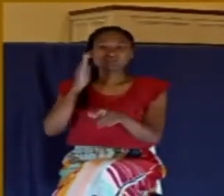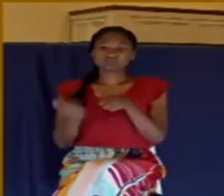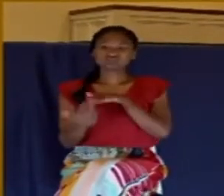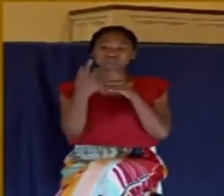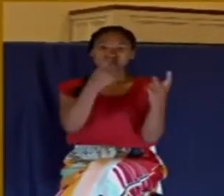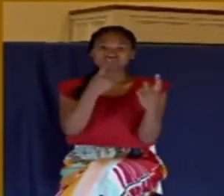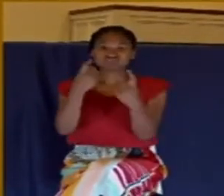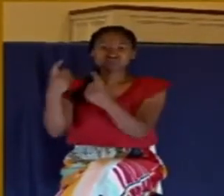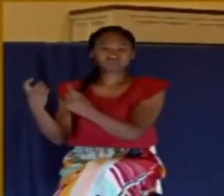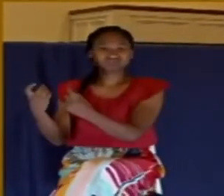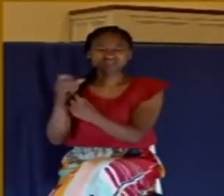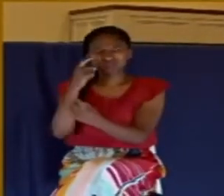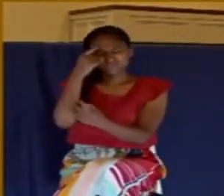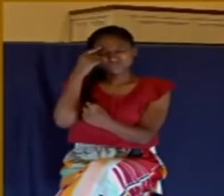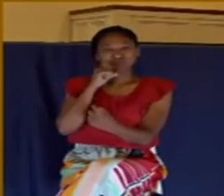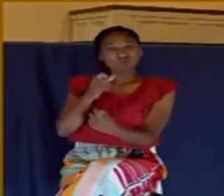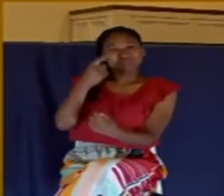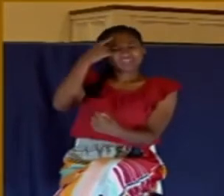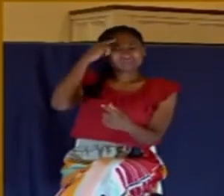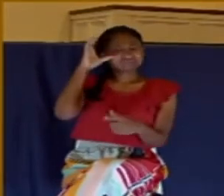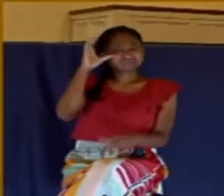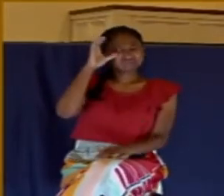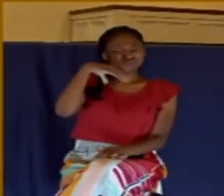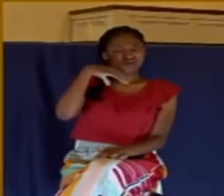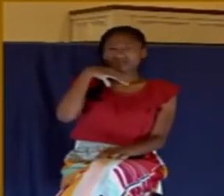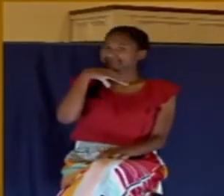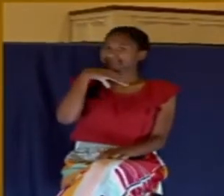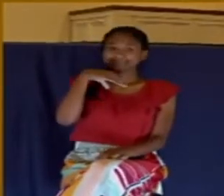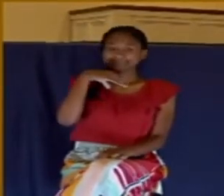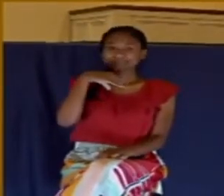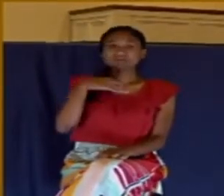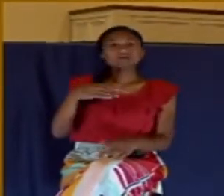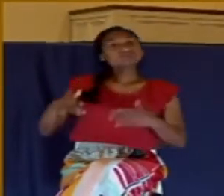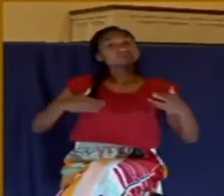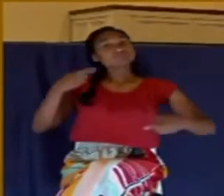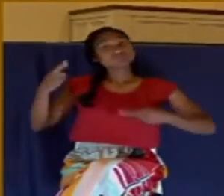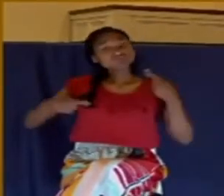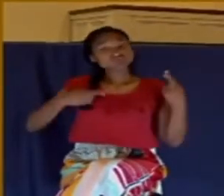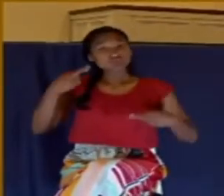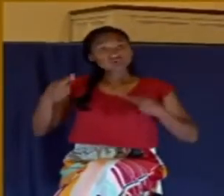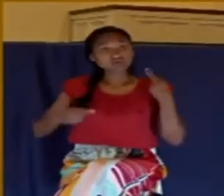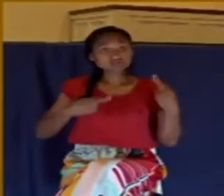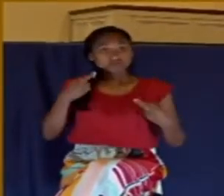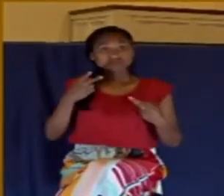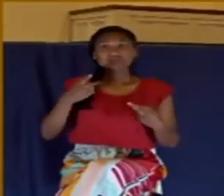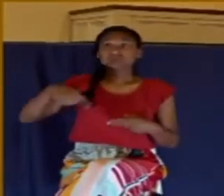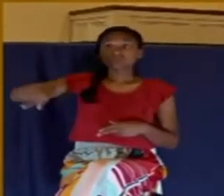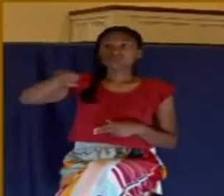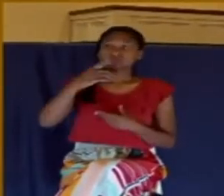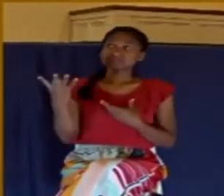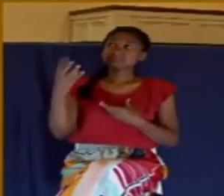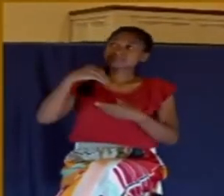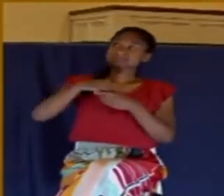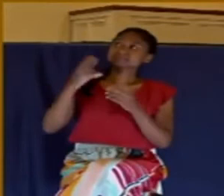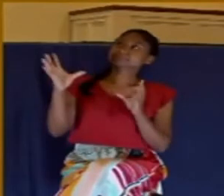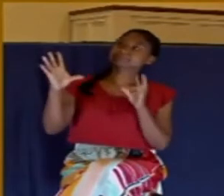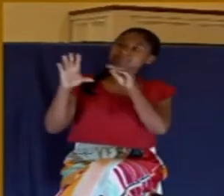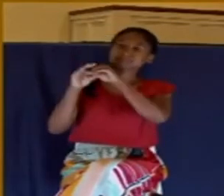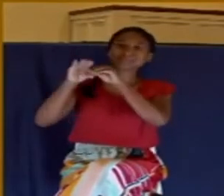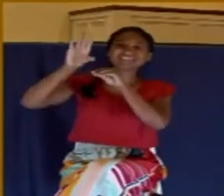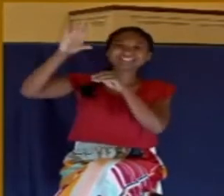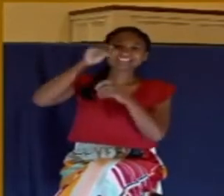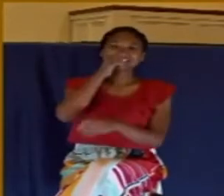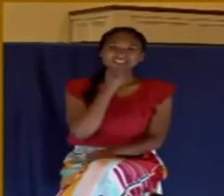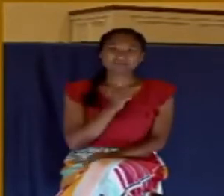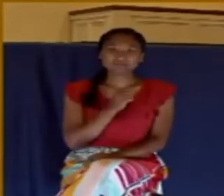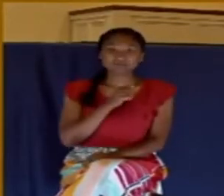though some strange thing happened unto you. But rejoice inasmuch as you're partakers of Christ's sufferings, that